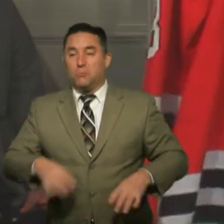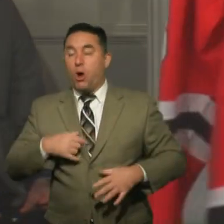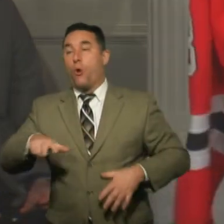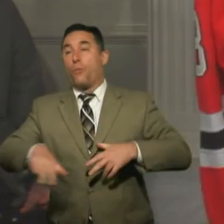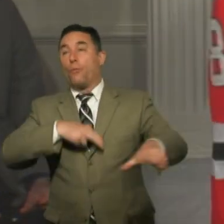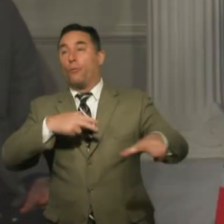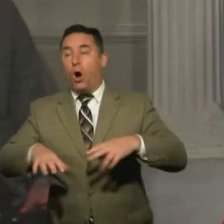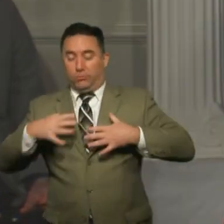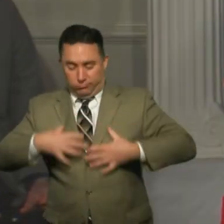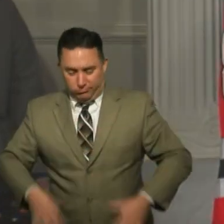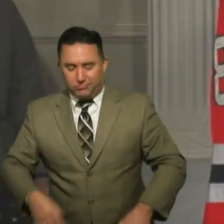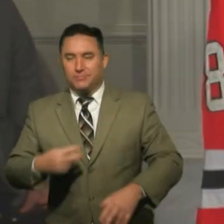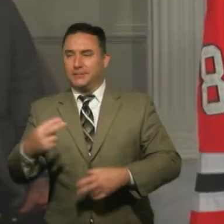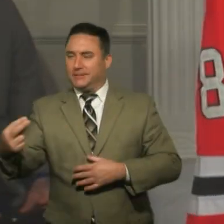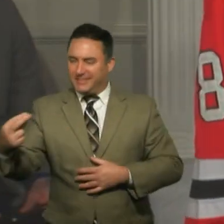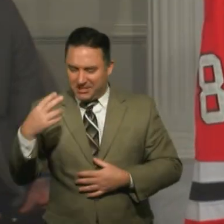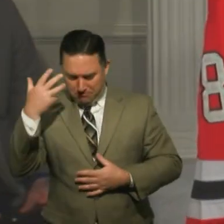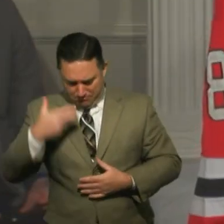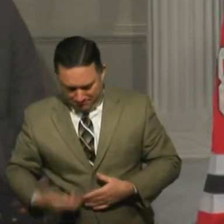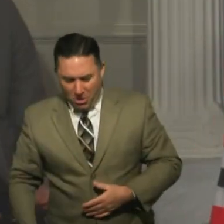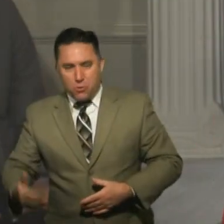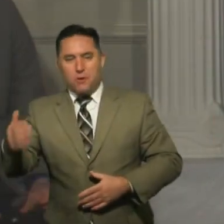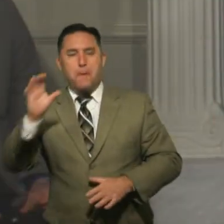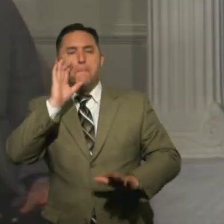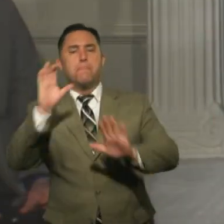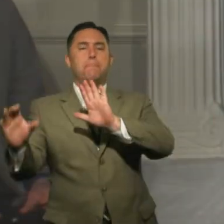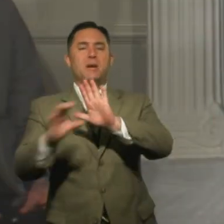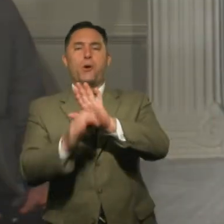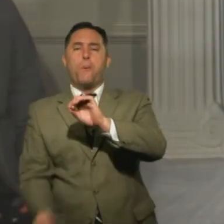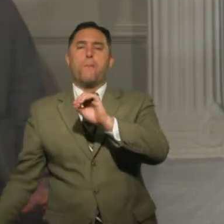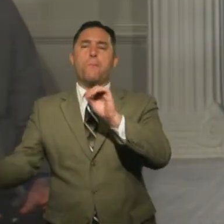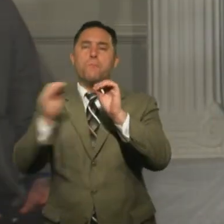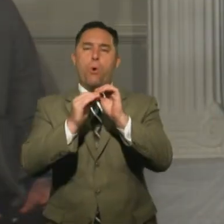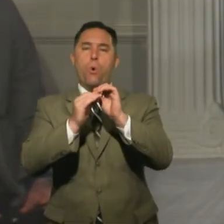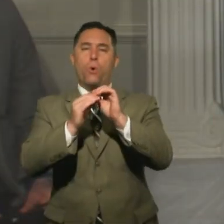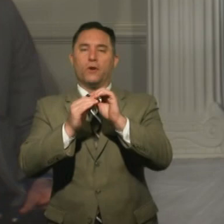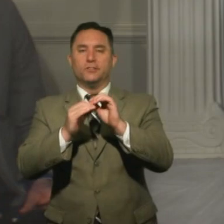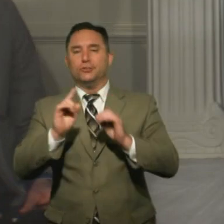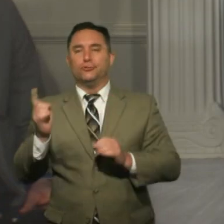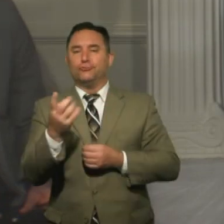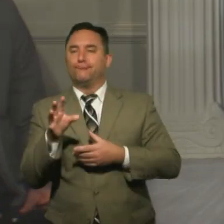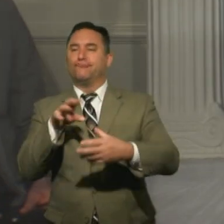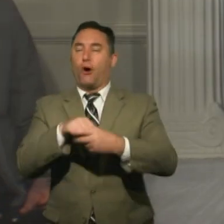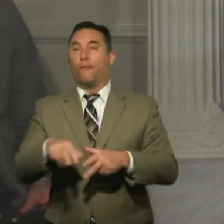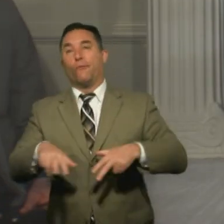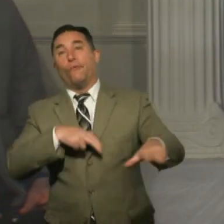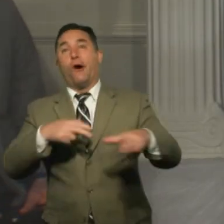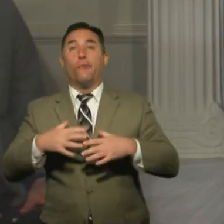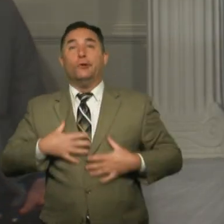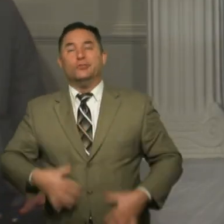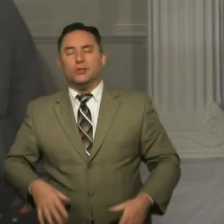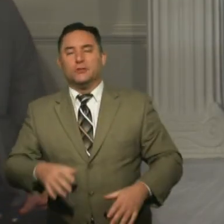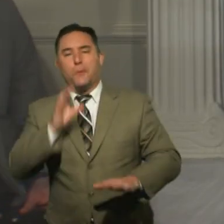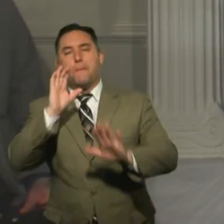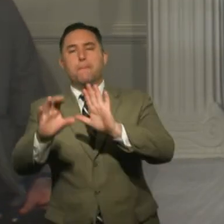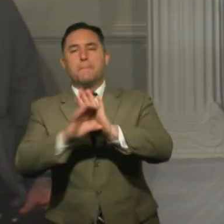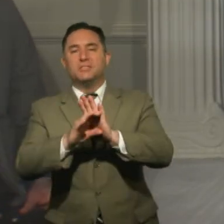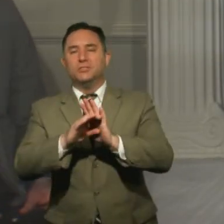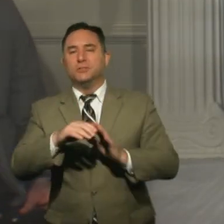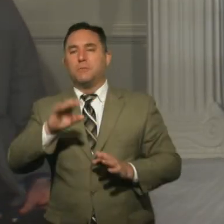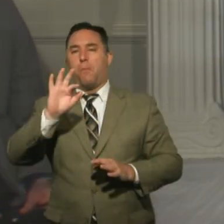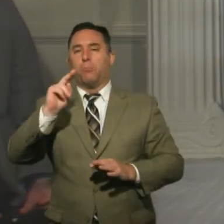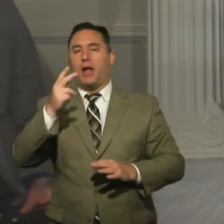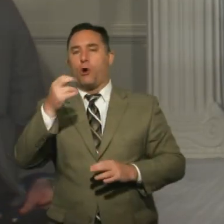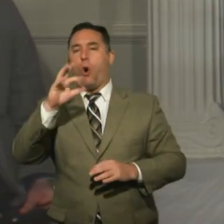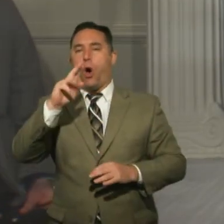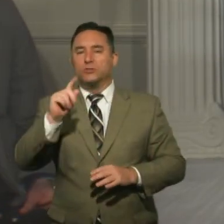wearing this shirt right here, you see this symbol. It symbolizes something much more than just being a part of walking around with the shirt on. It symbolizes the Blackhawks